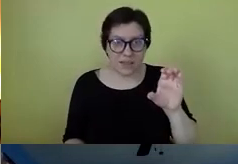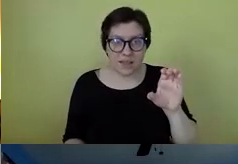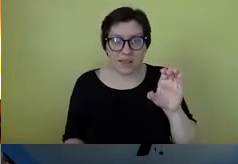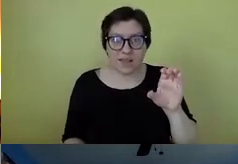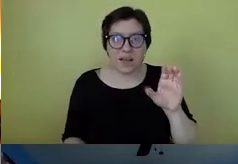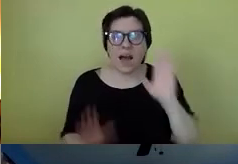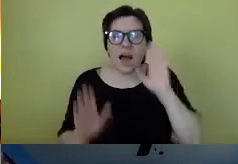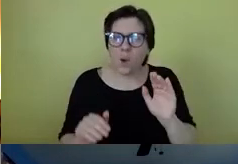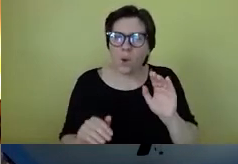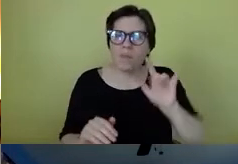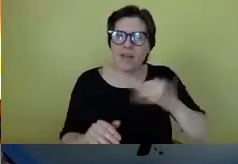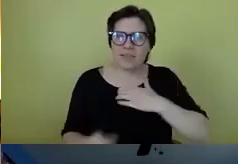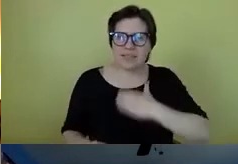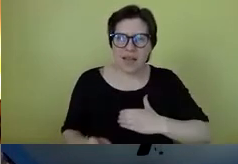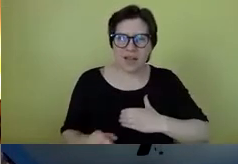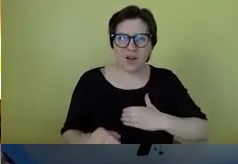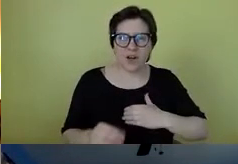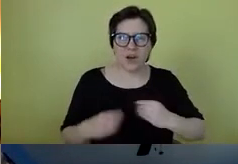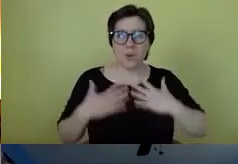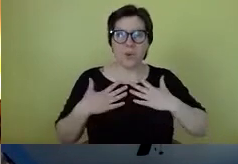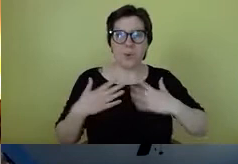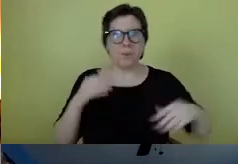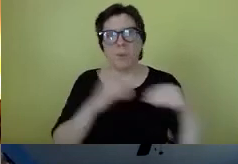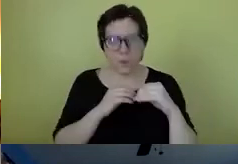sparks the desire even more intensely.